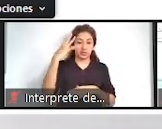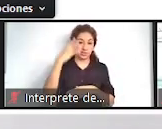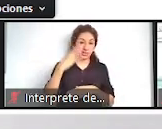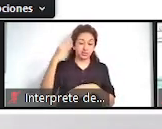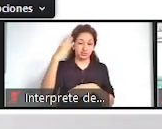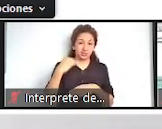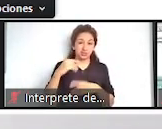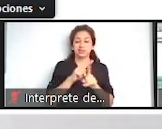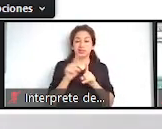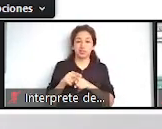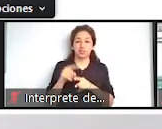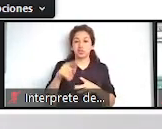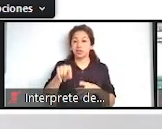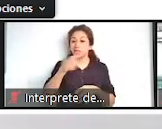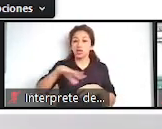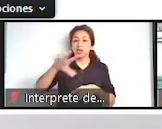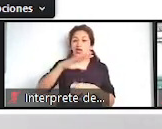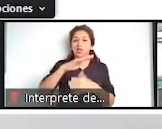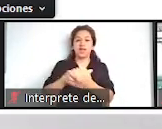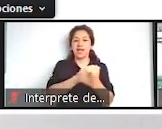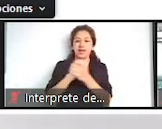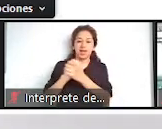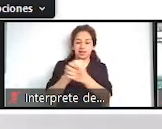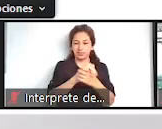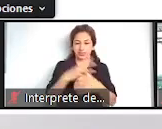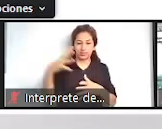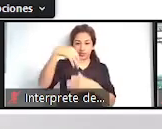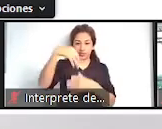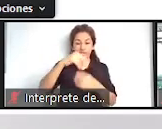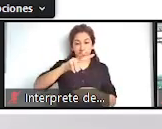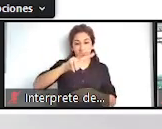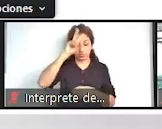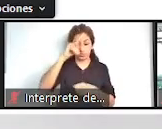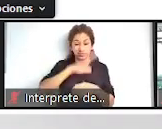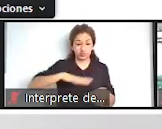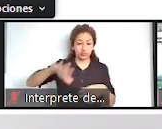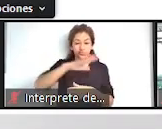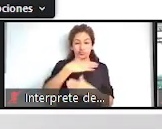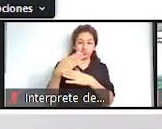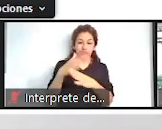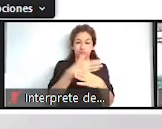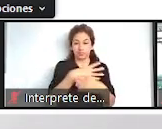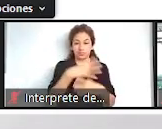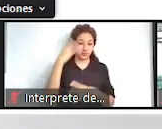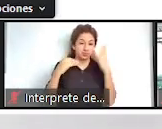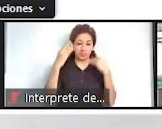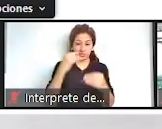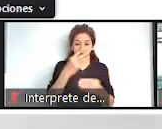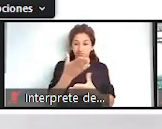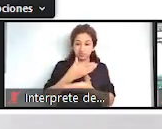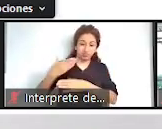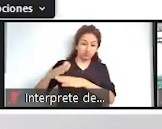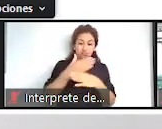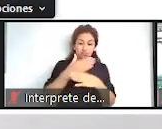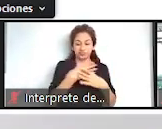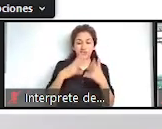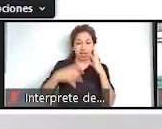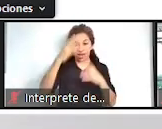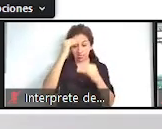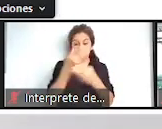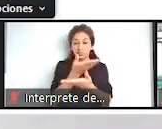experiences and lessons learned with our colleagues in peru and through that experience to also learn from